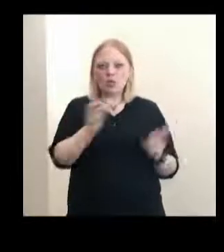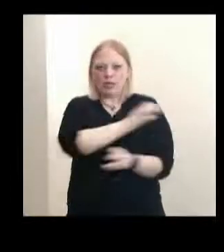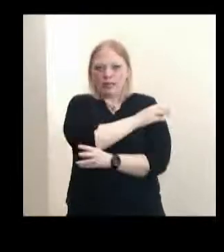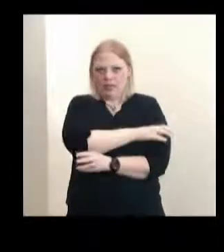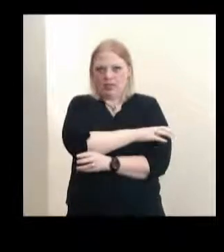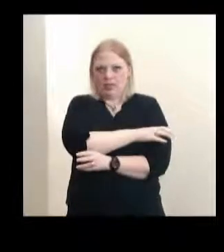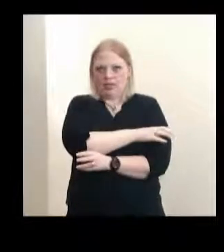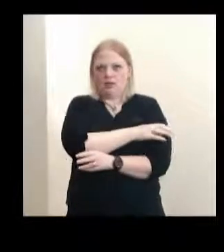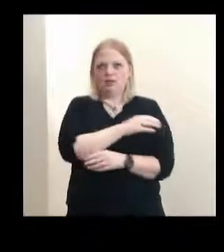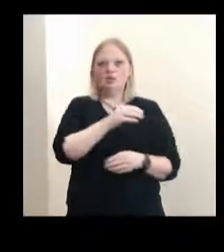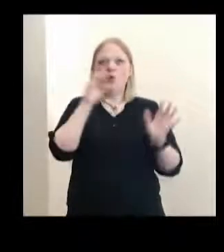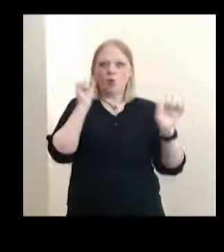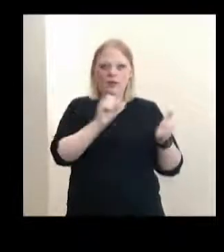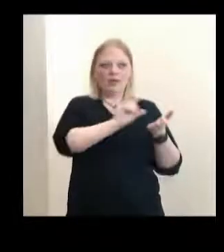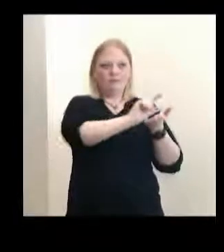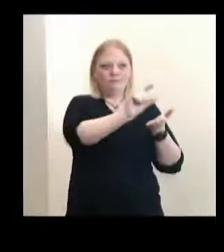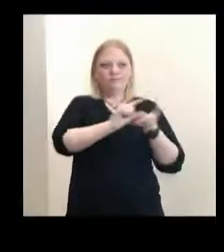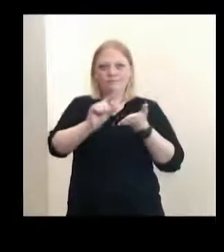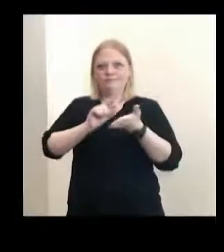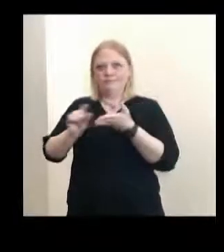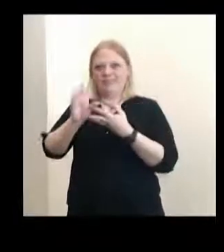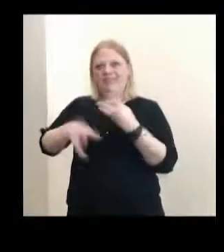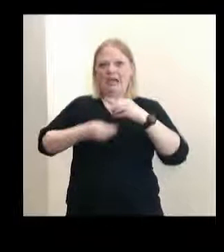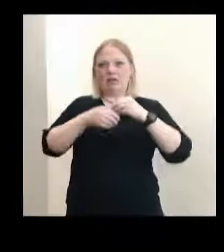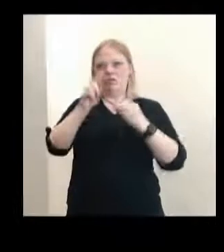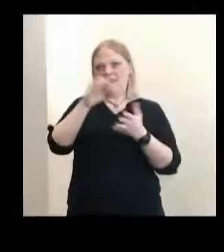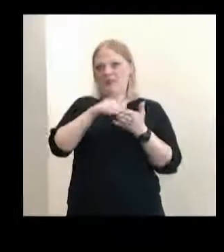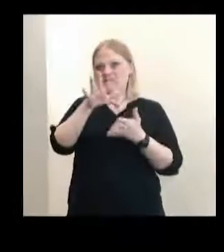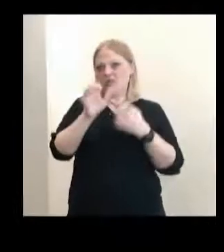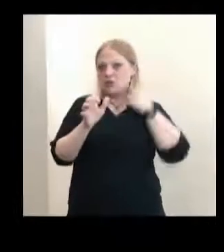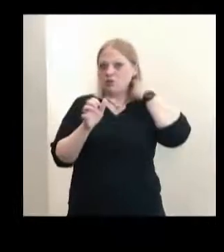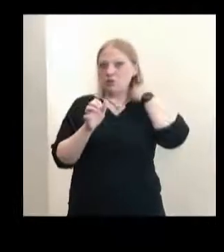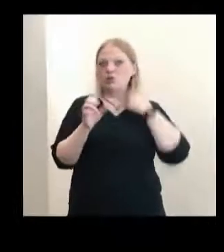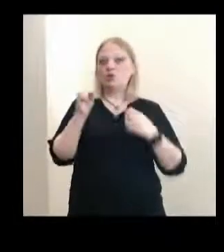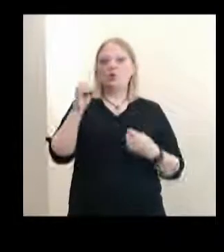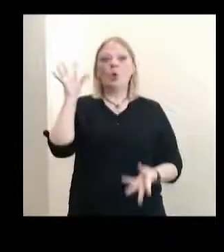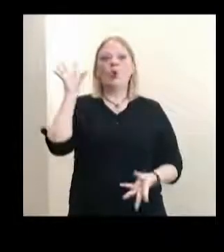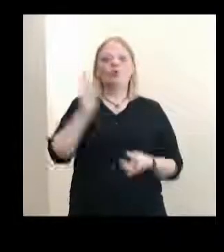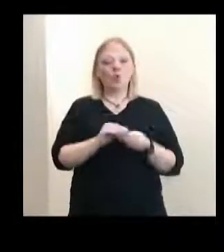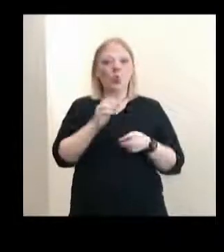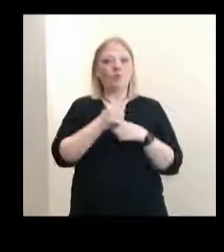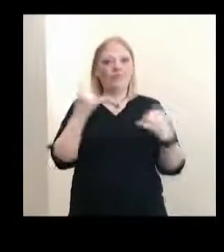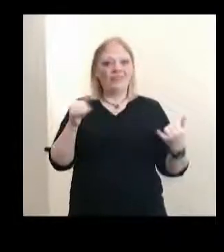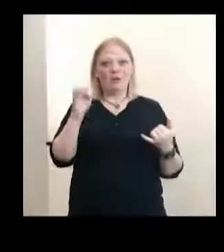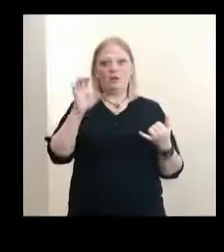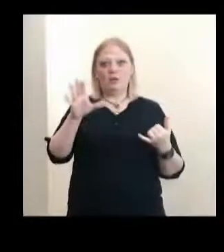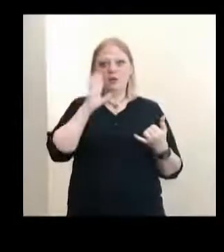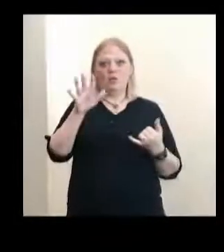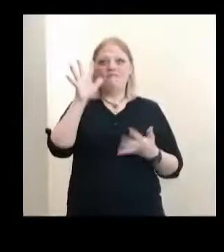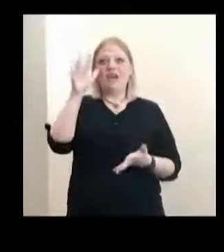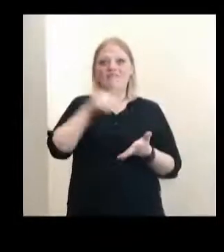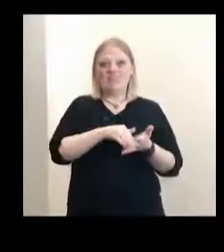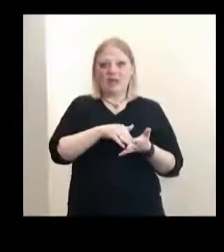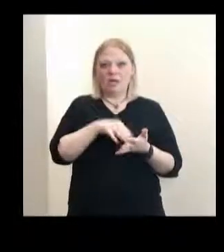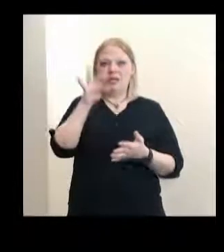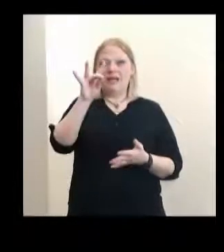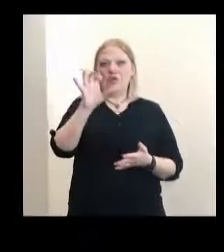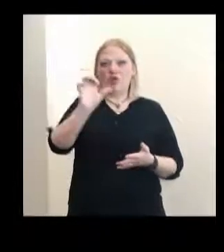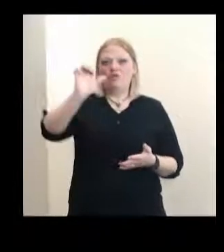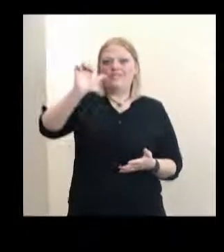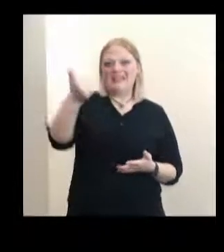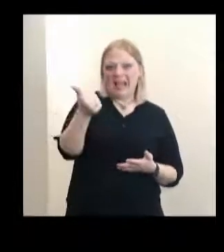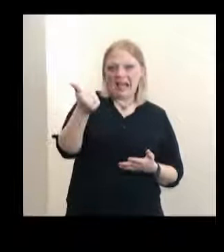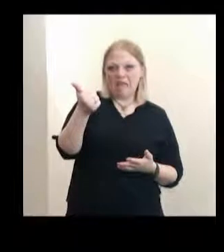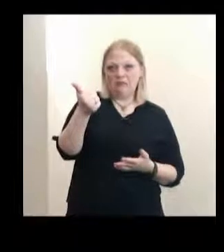to allocate those 1,500 doses. So in total, as of right now, Erie County will be getting 5,810